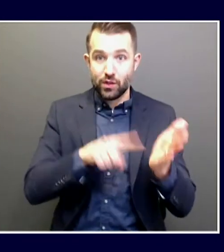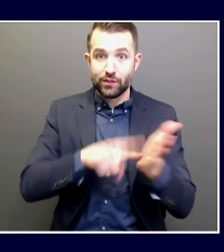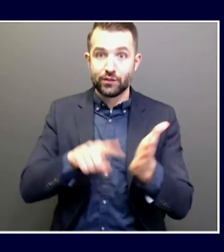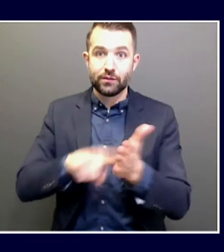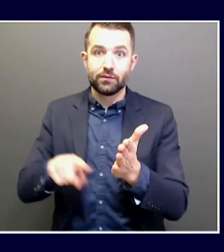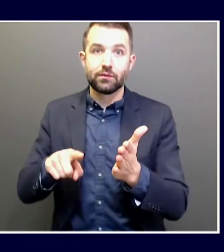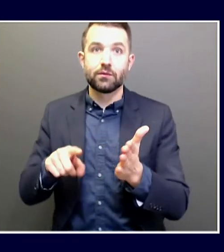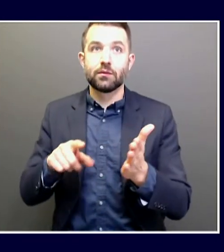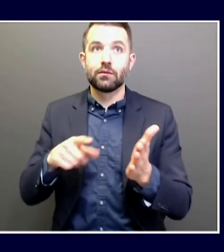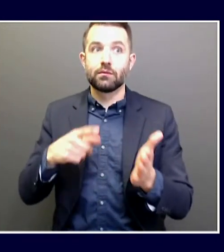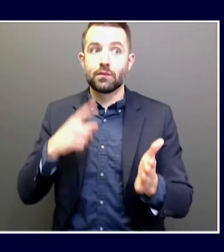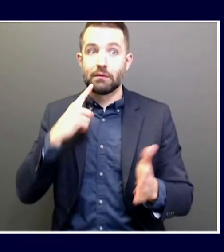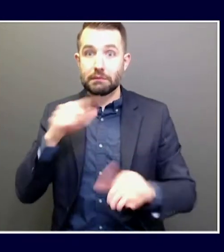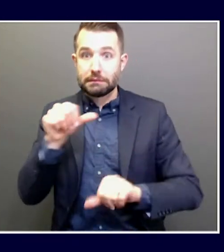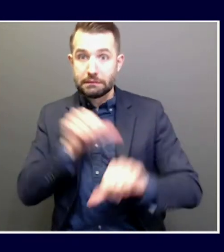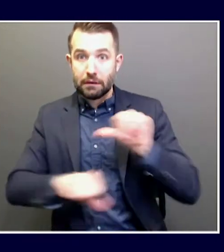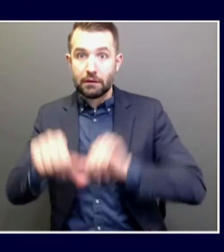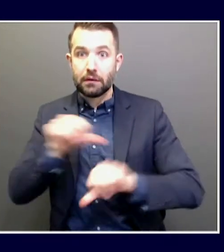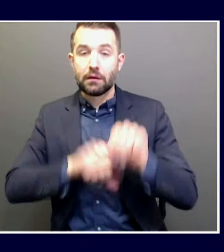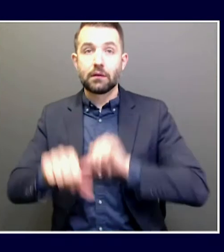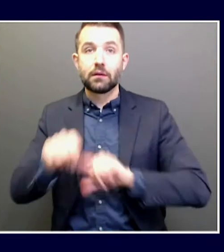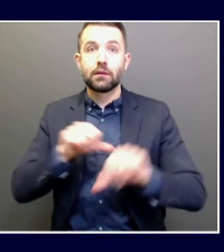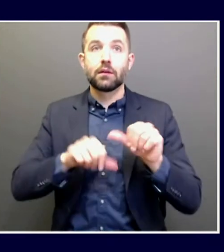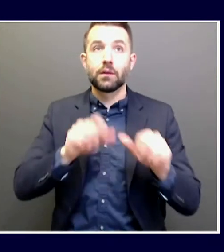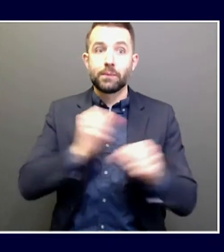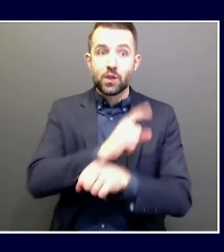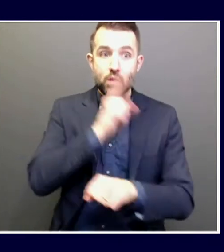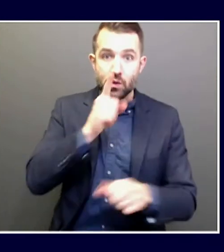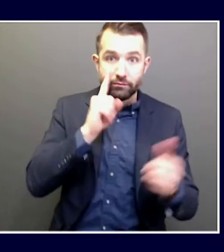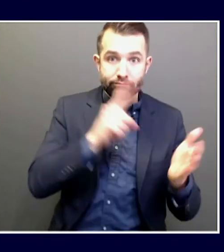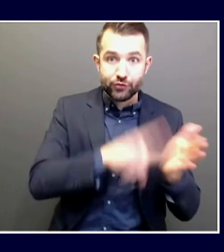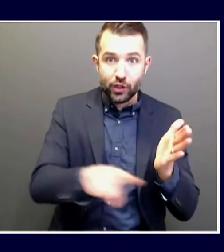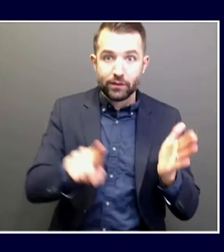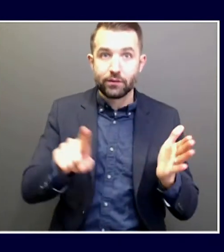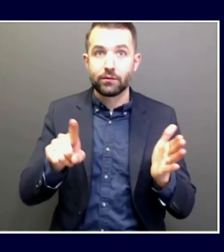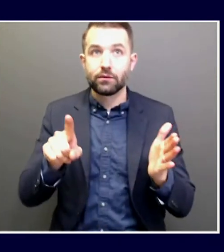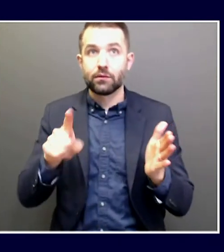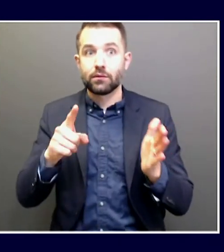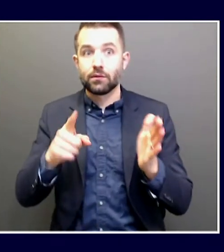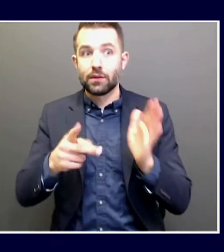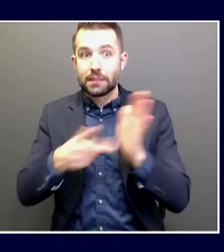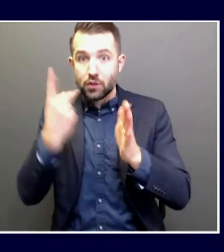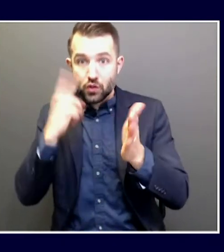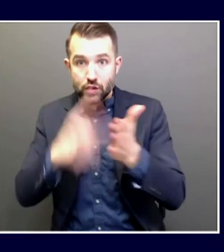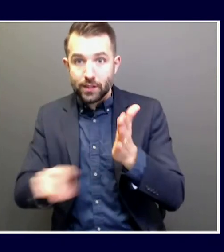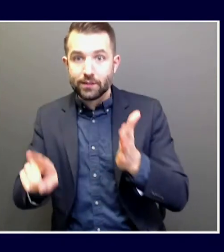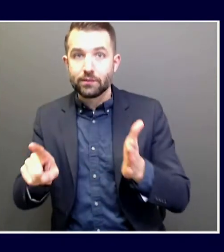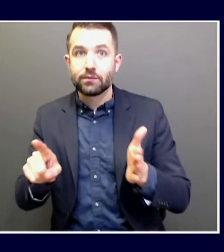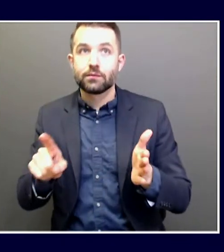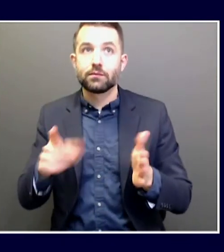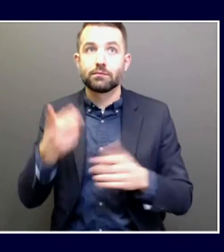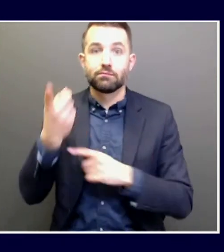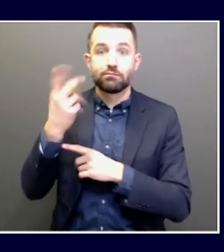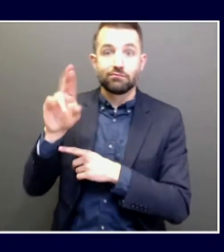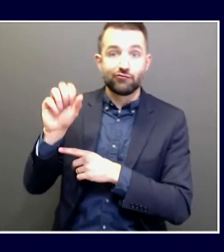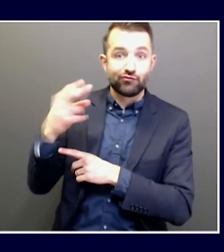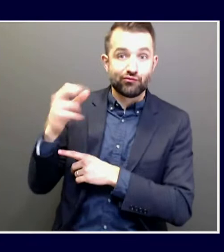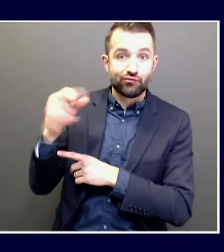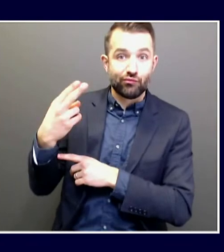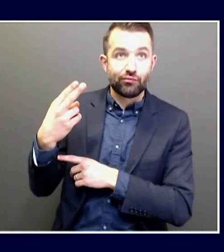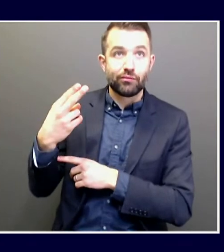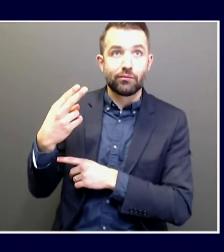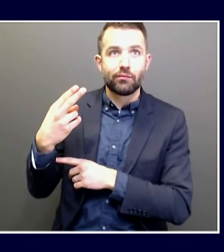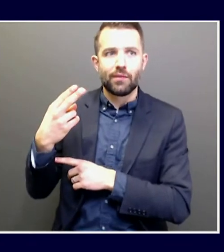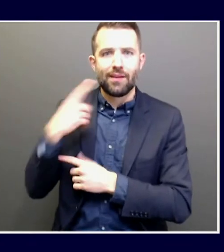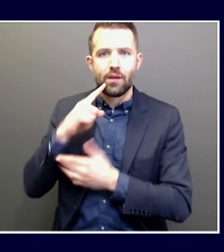sure statements are checked and double checked. I know that Director Shah spends hours preparing for this particular